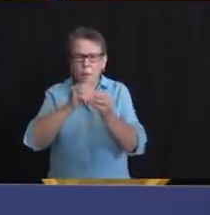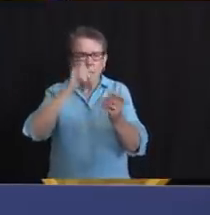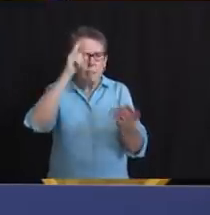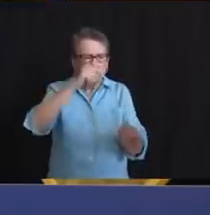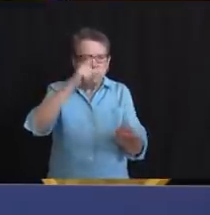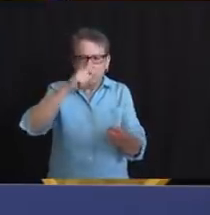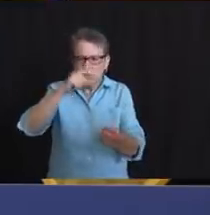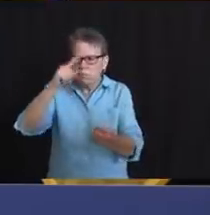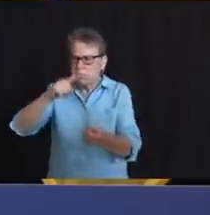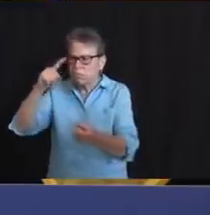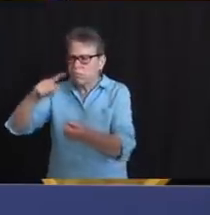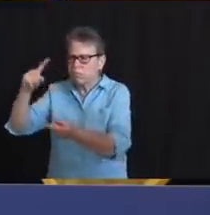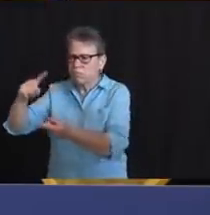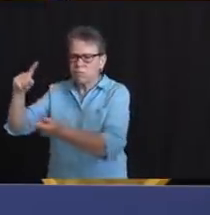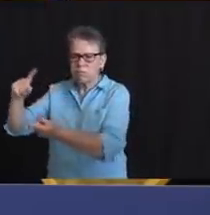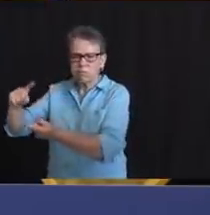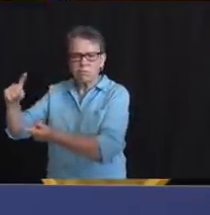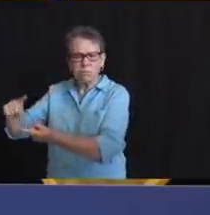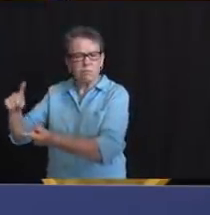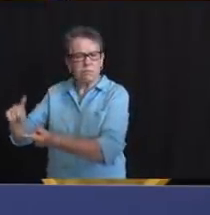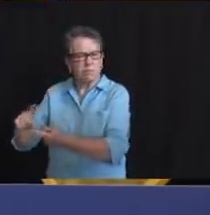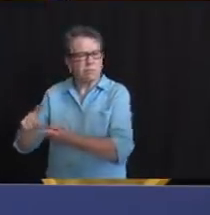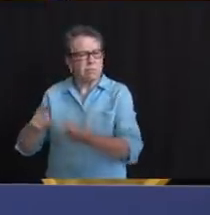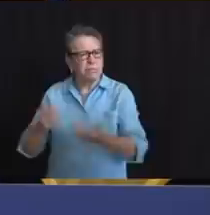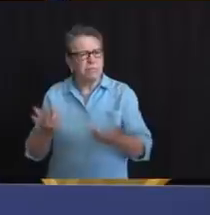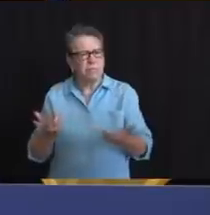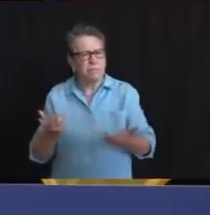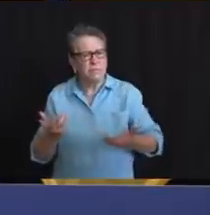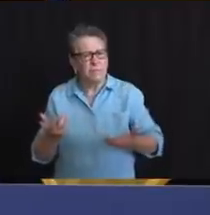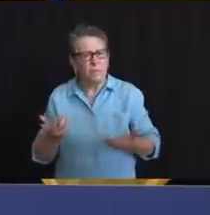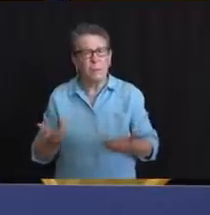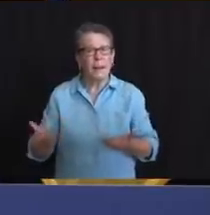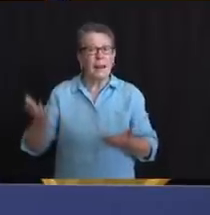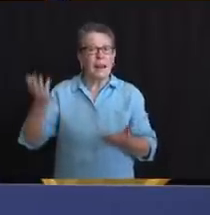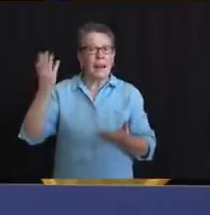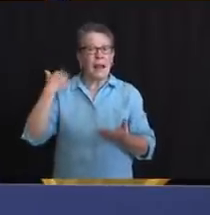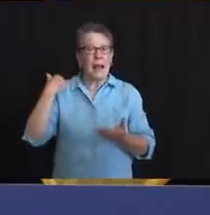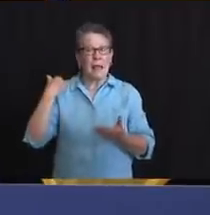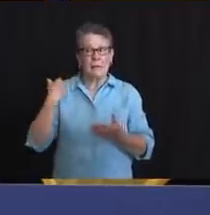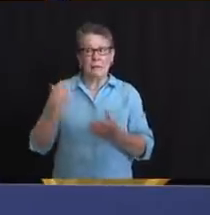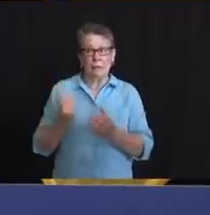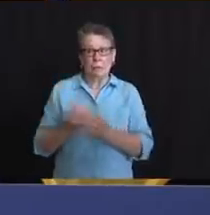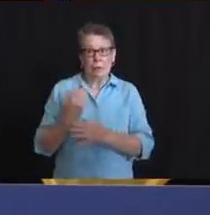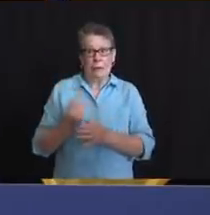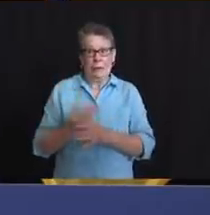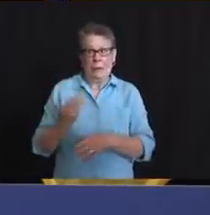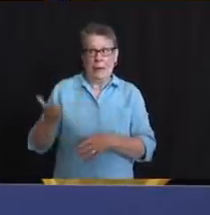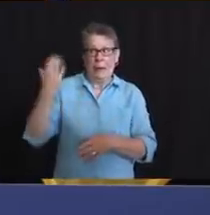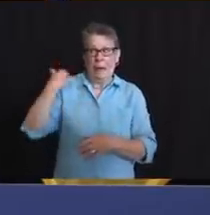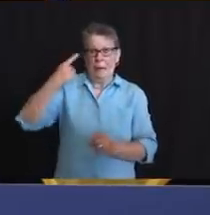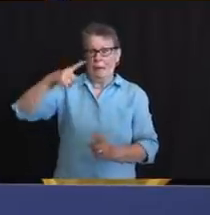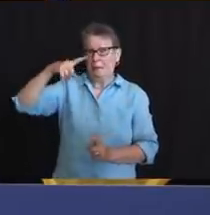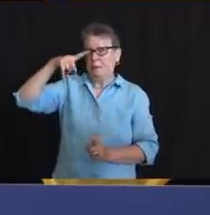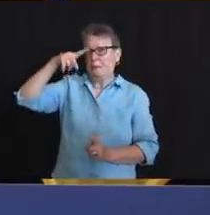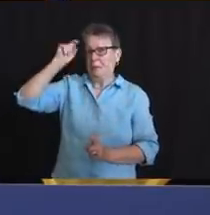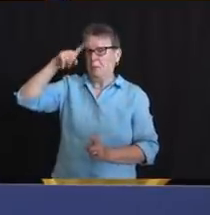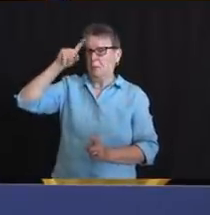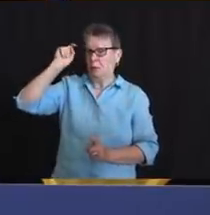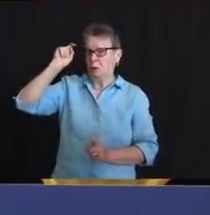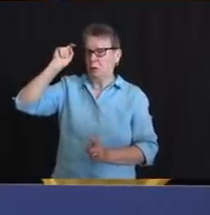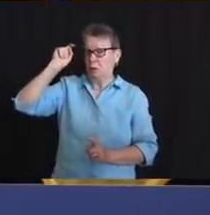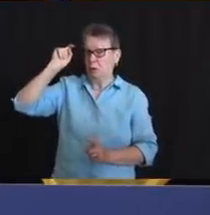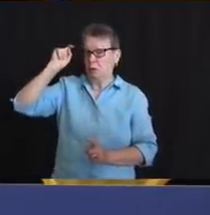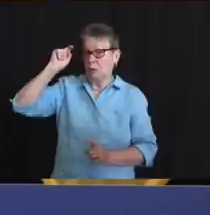long time, but we were saying this last spring and summer, any amount of days you can put on the clock allows you to